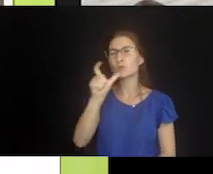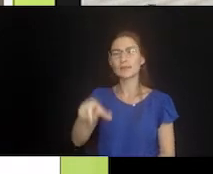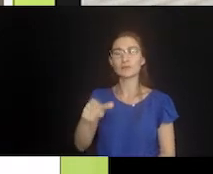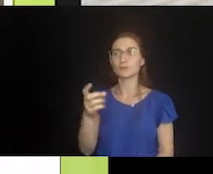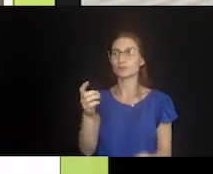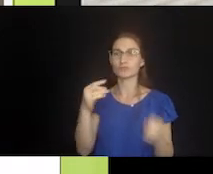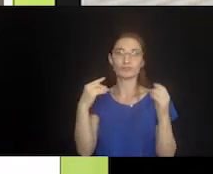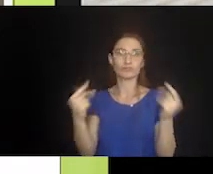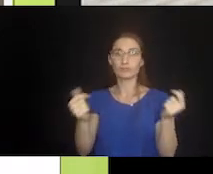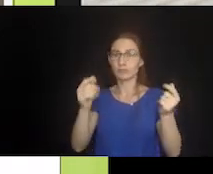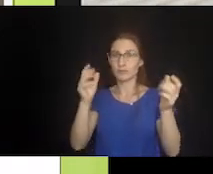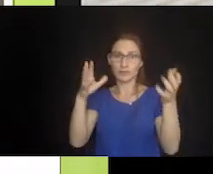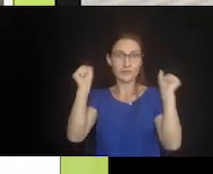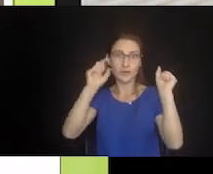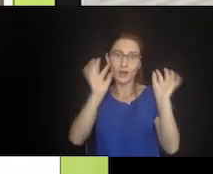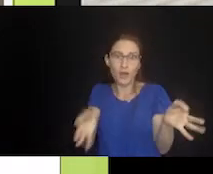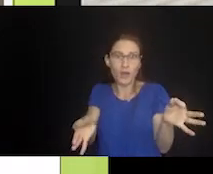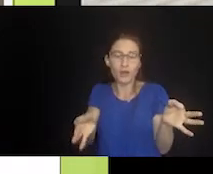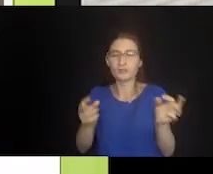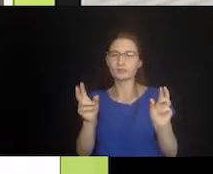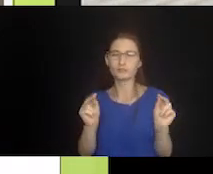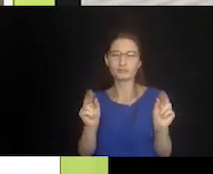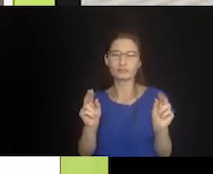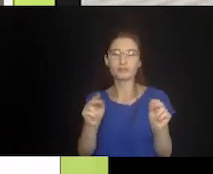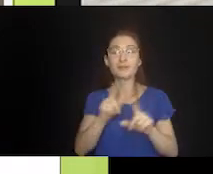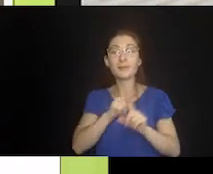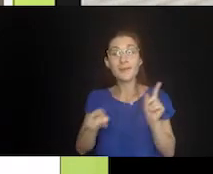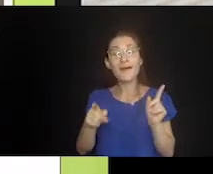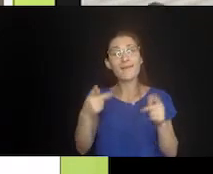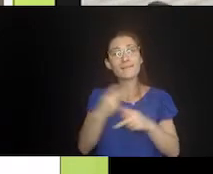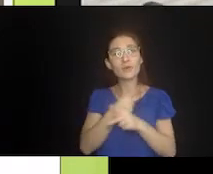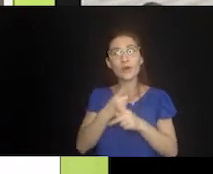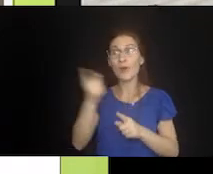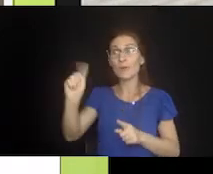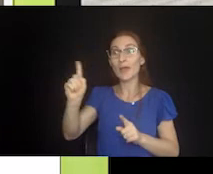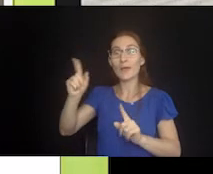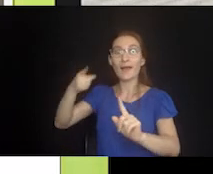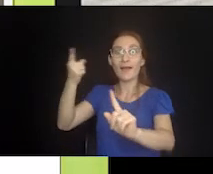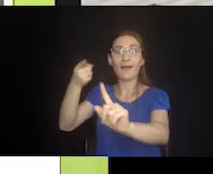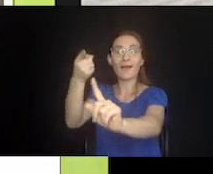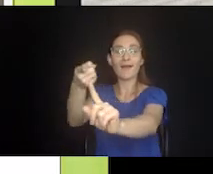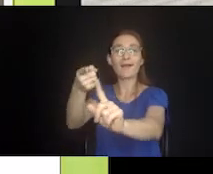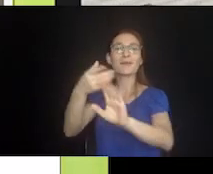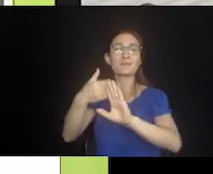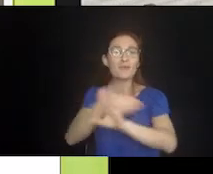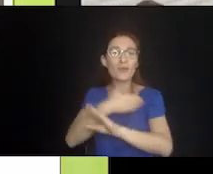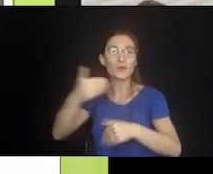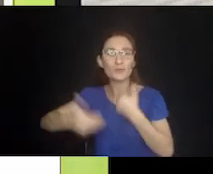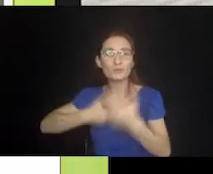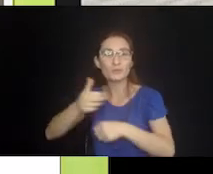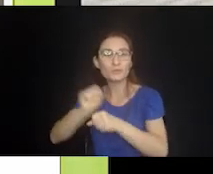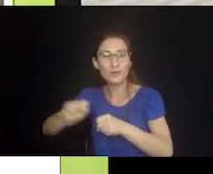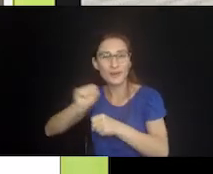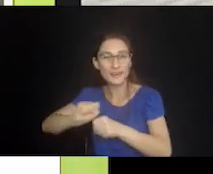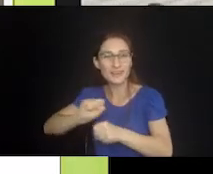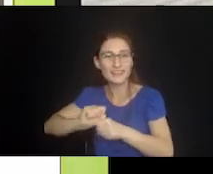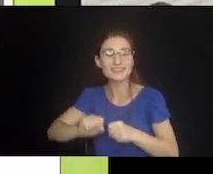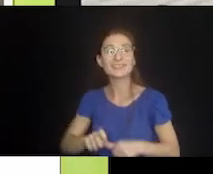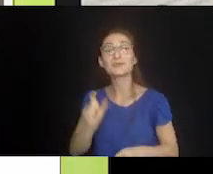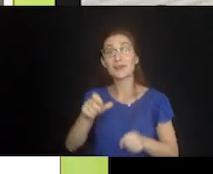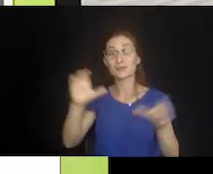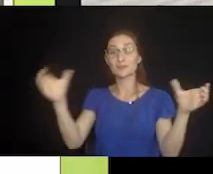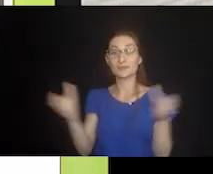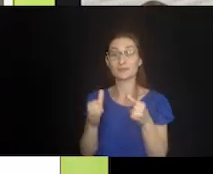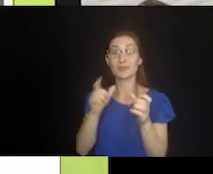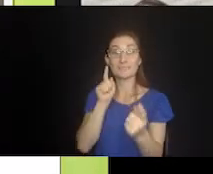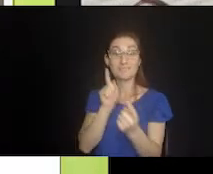all three of these things at one time, but you do have to figure out where you're going before you can get there. So you're